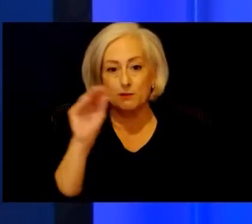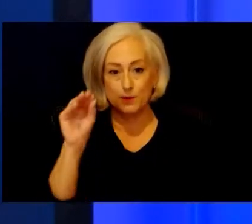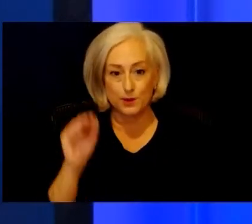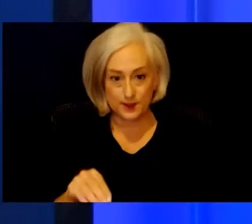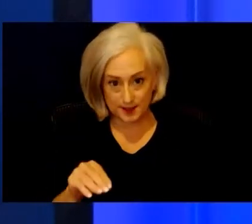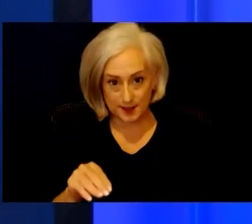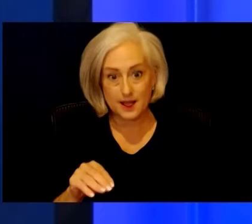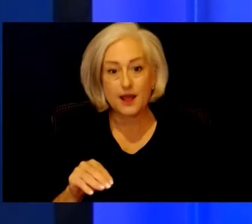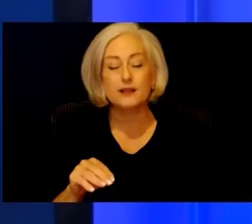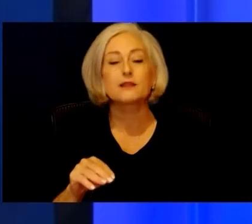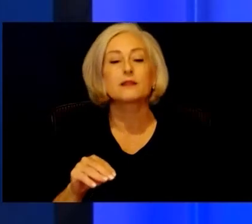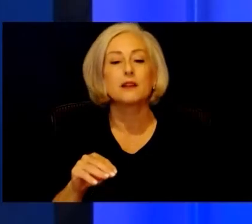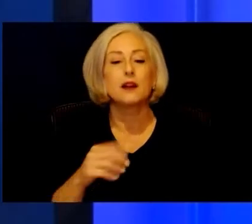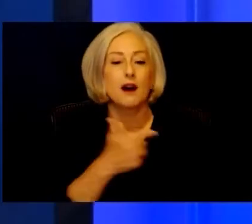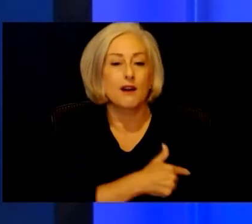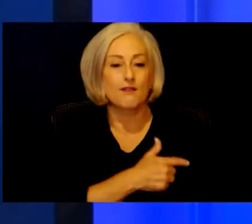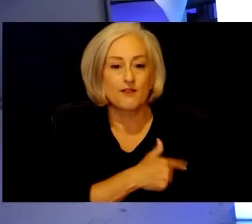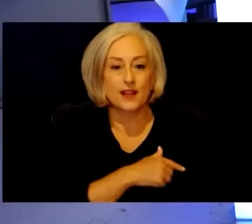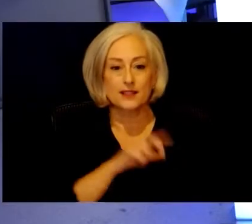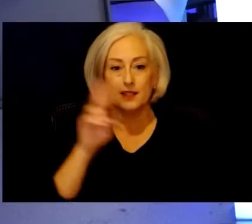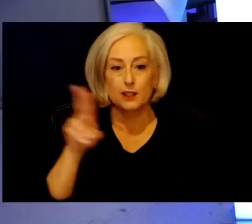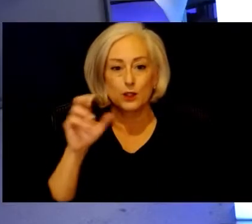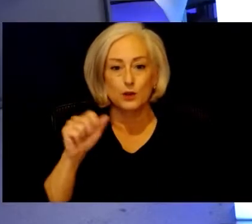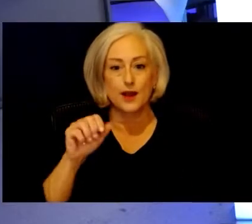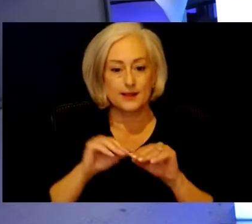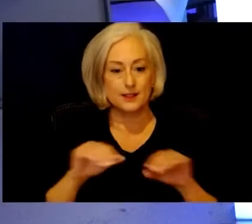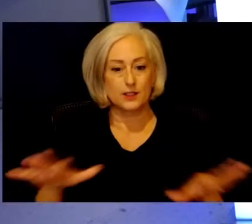distributed. How concerning is that to you?